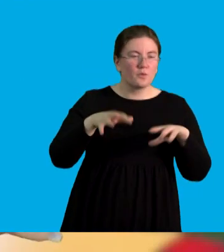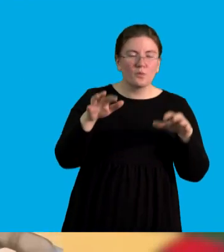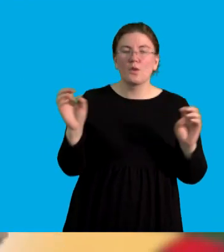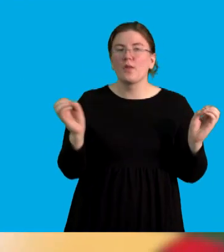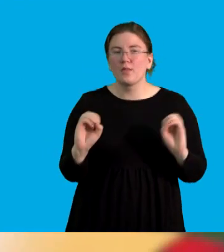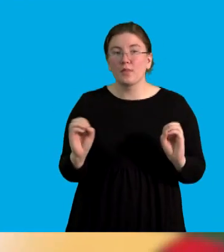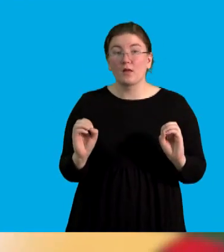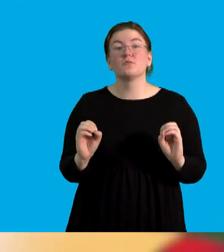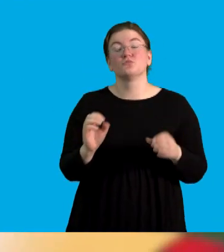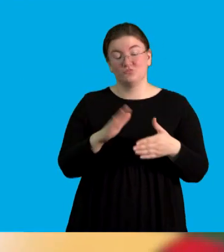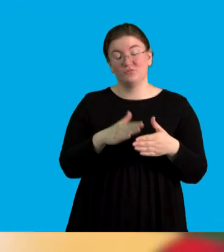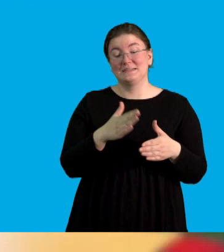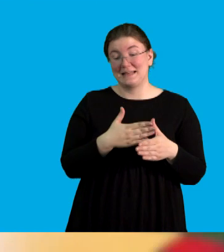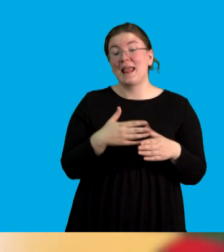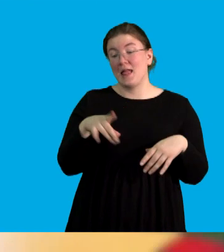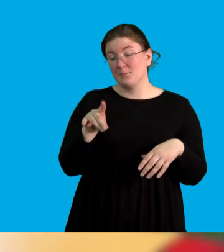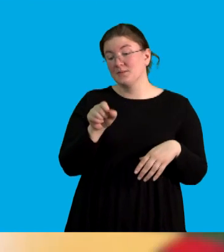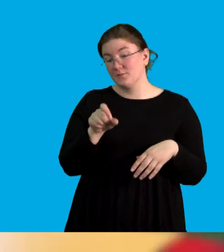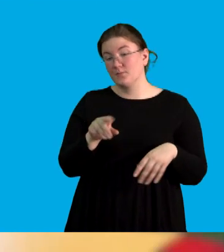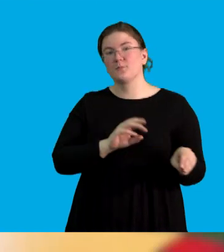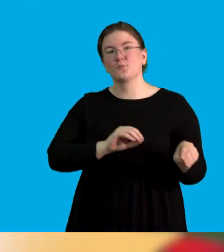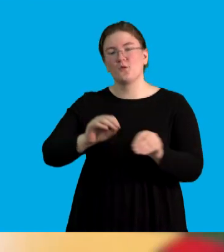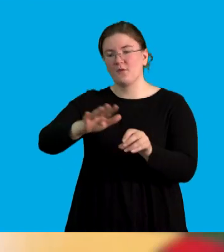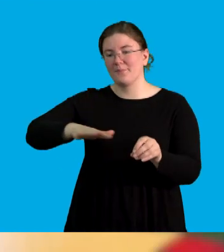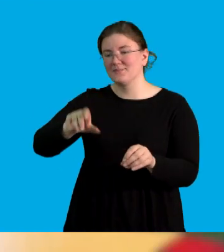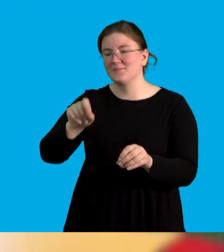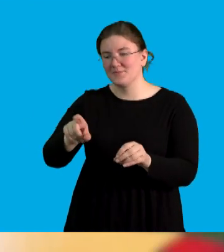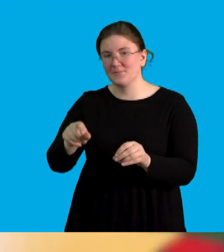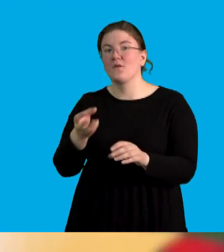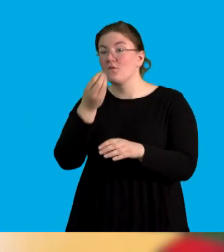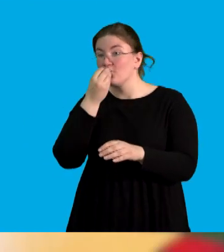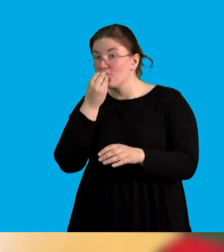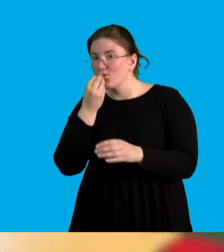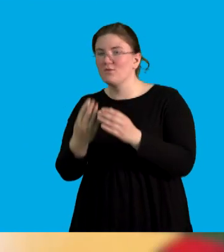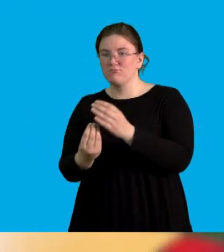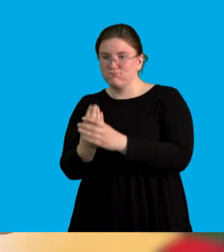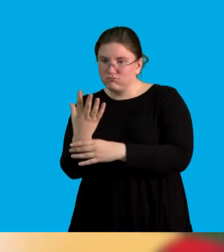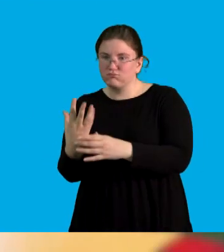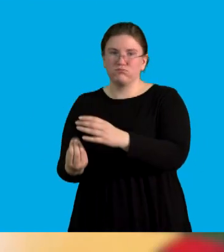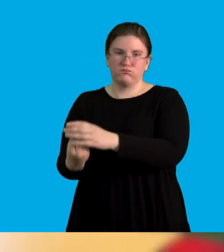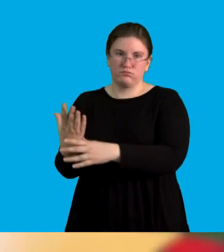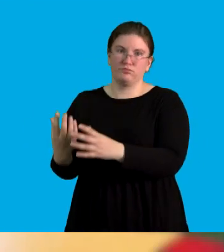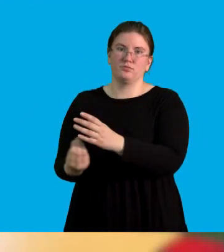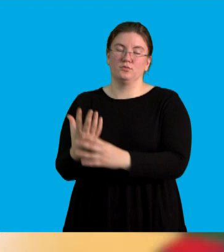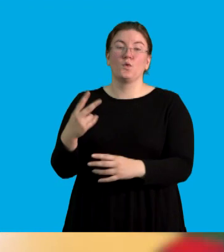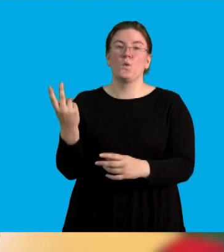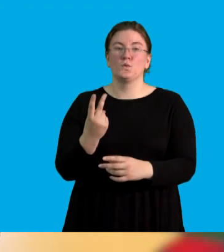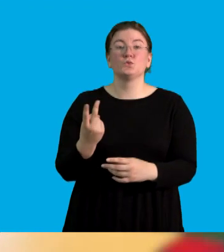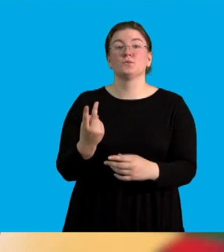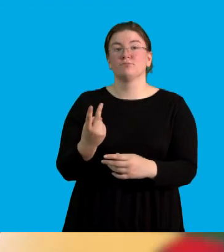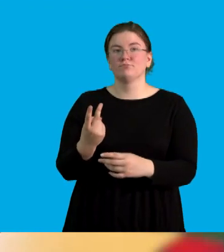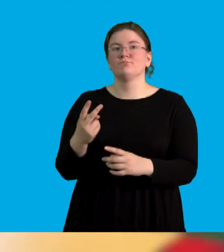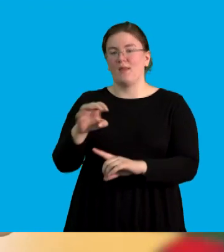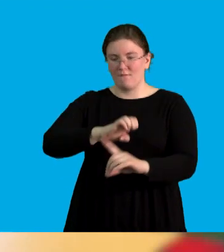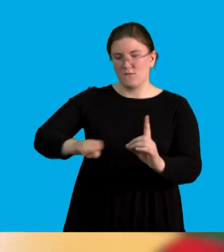in winter. And that is the reason why these animals will move to an area where they can also have food and where they